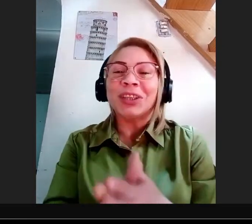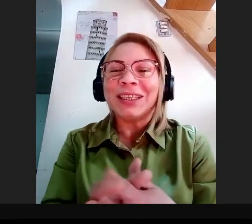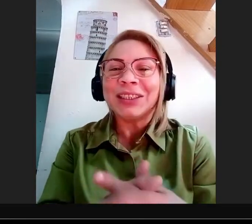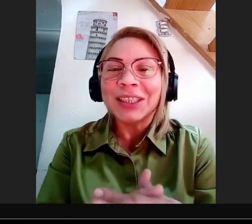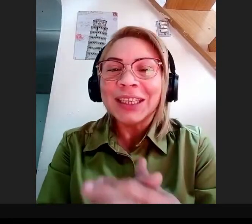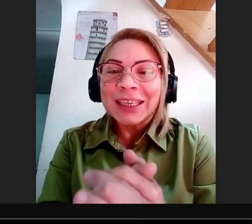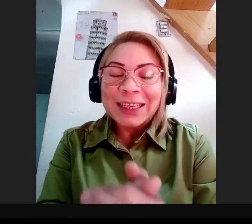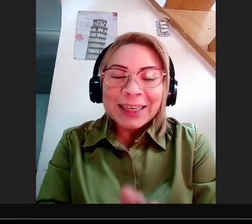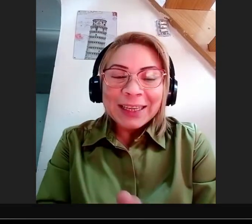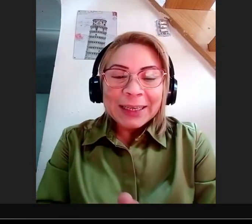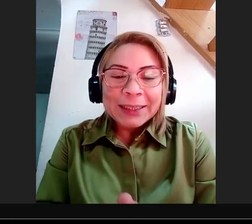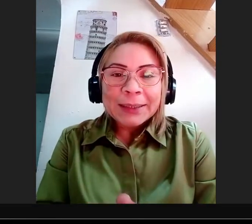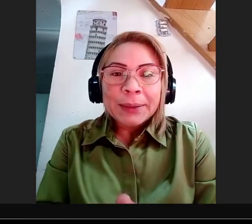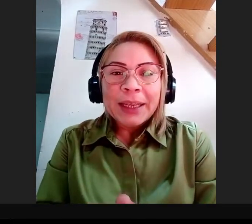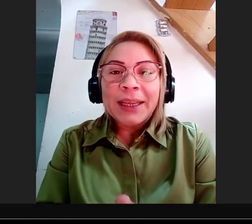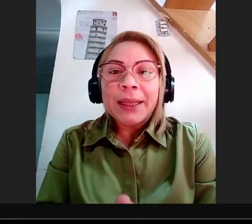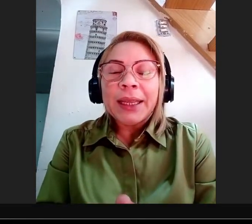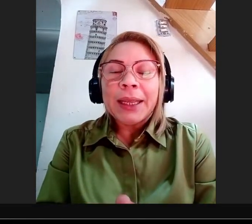desastroso delito.